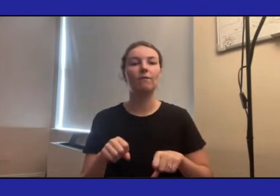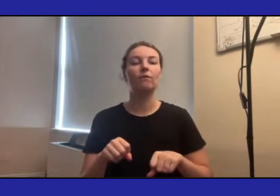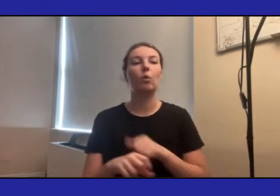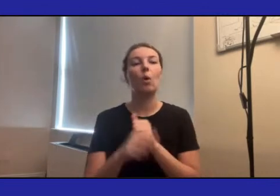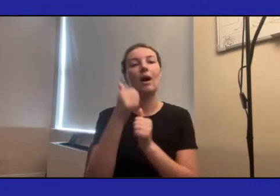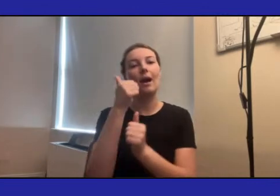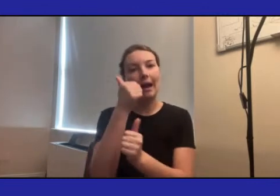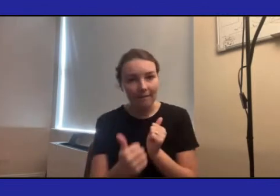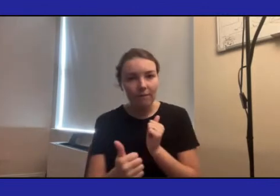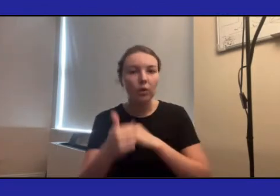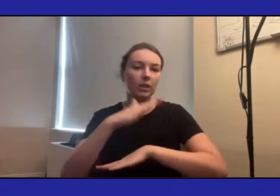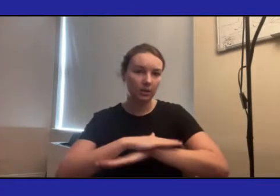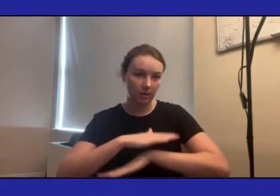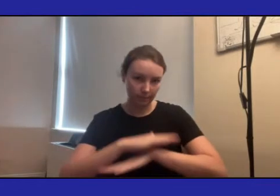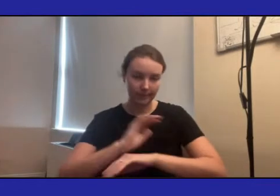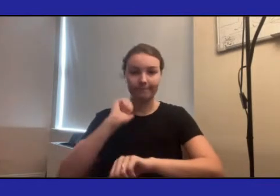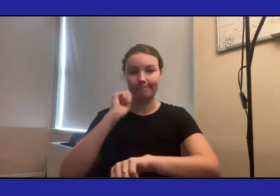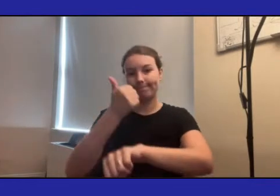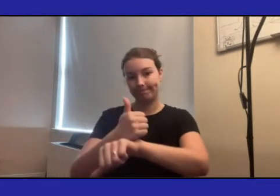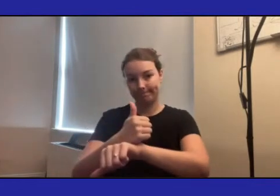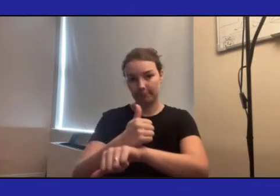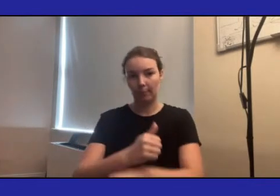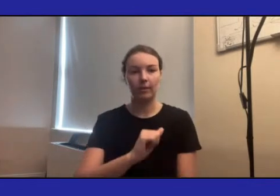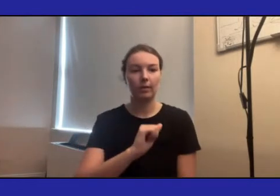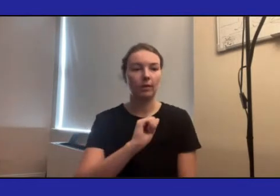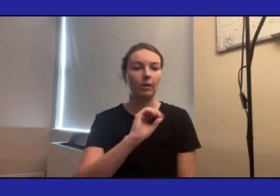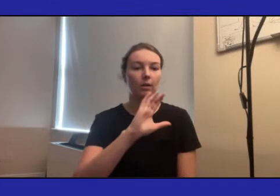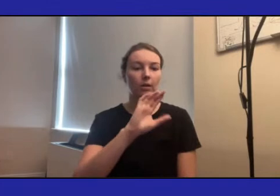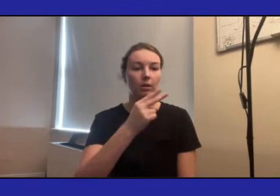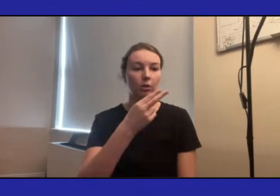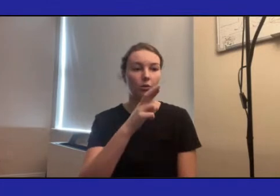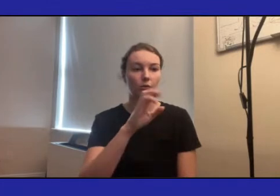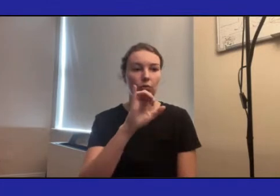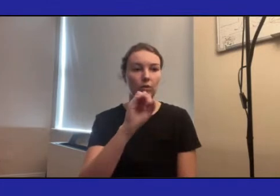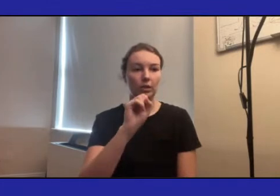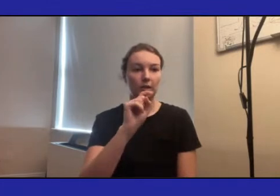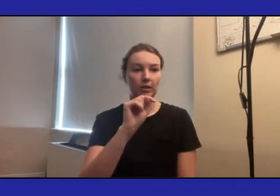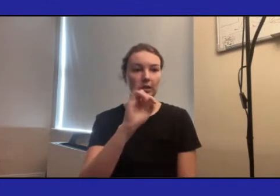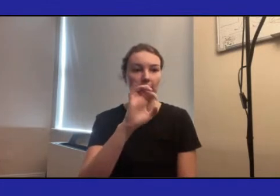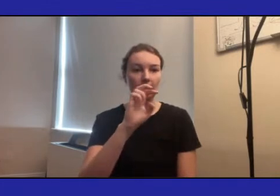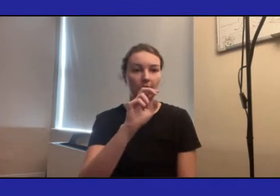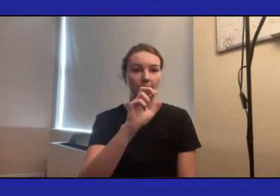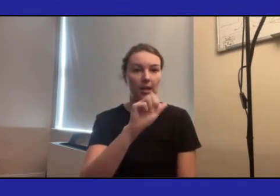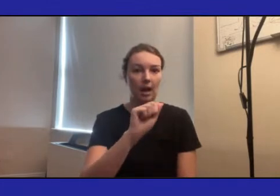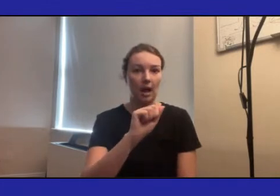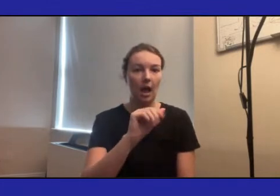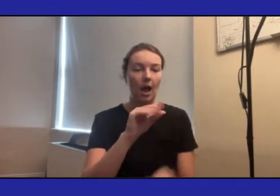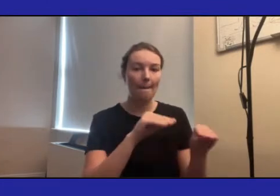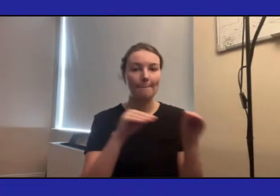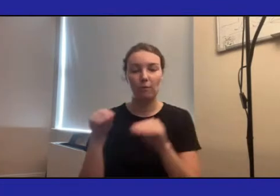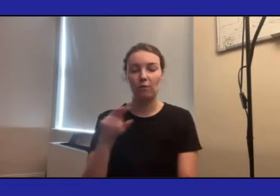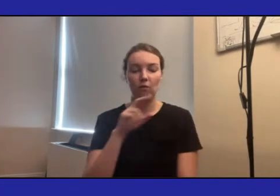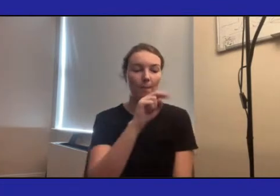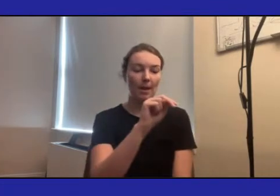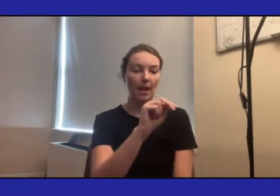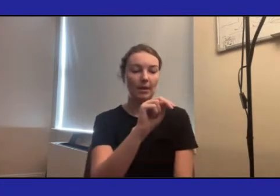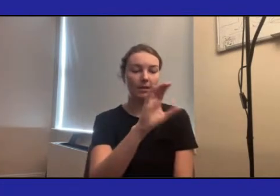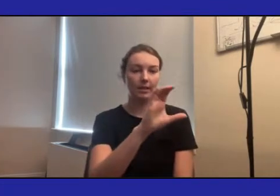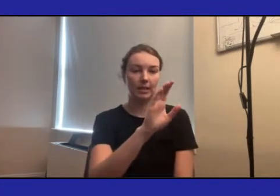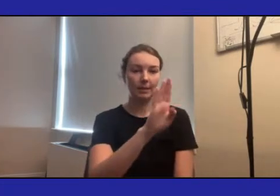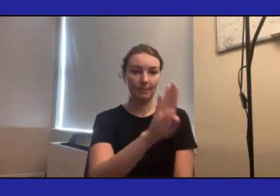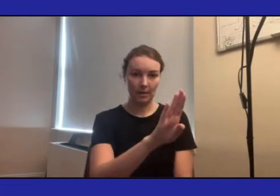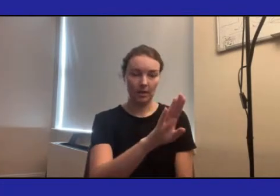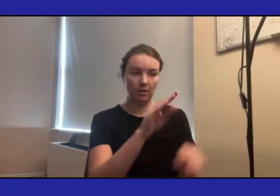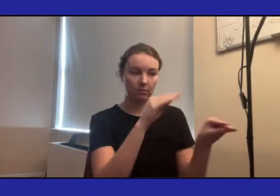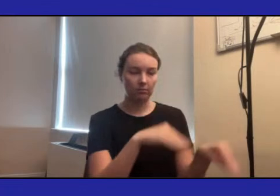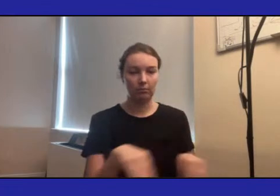when Christina Contreras moved from NCB to Metropolitan, she was